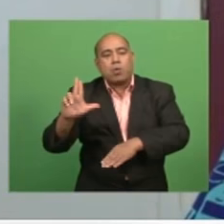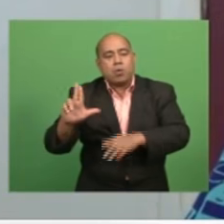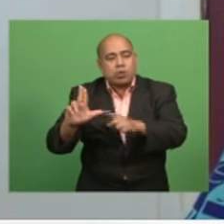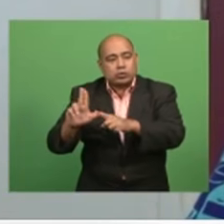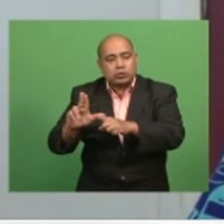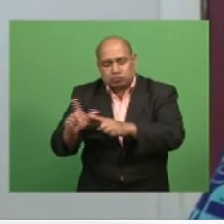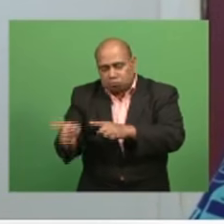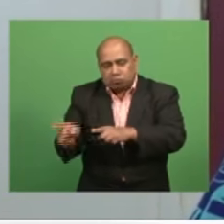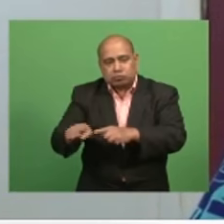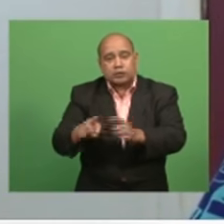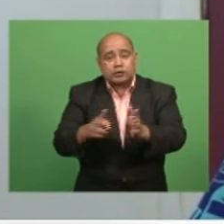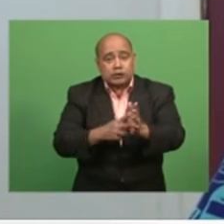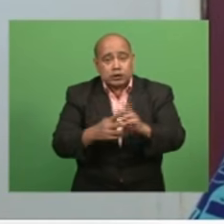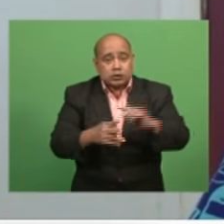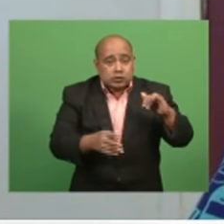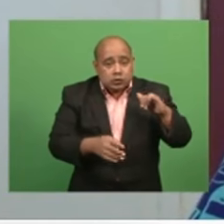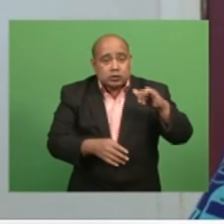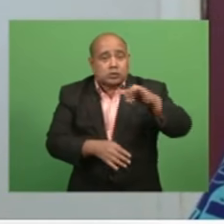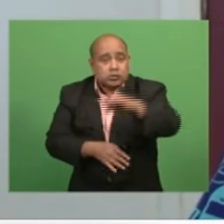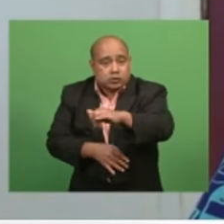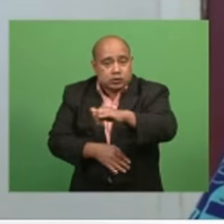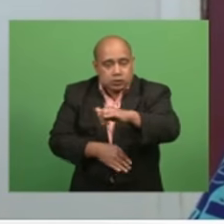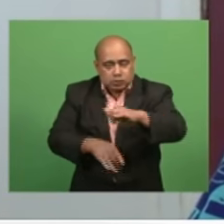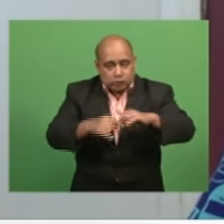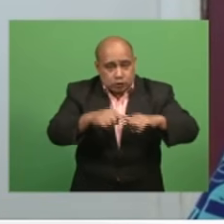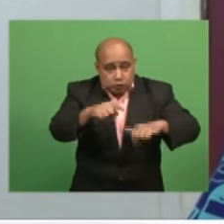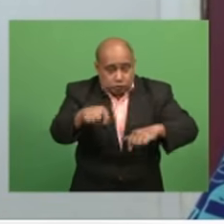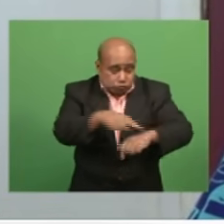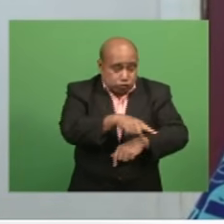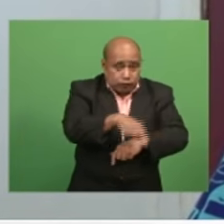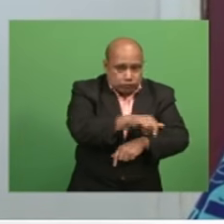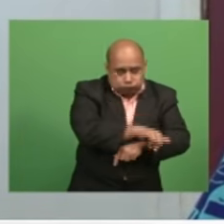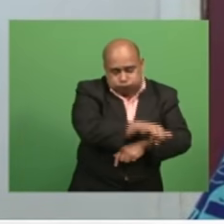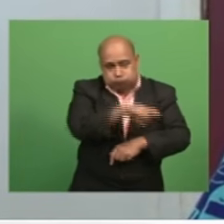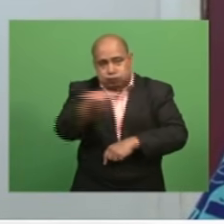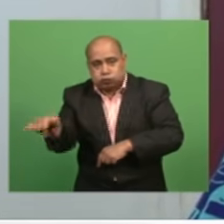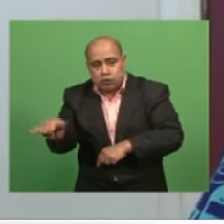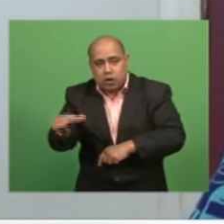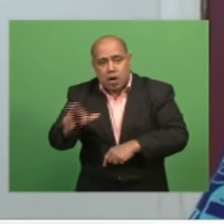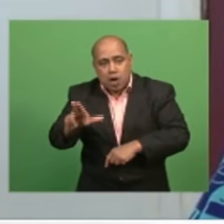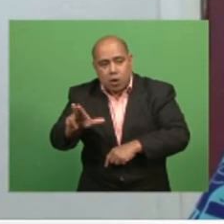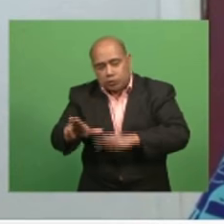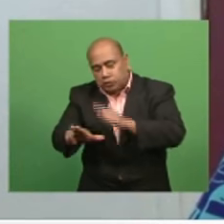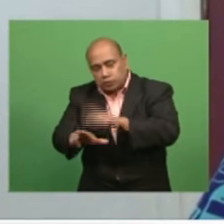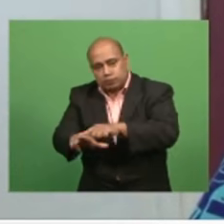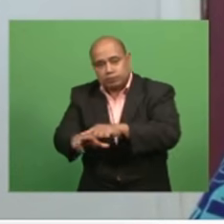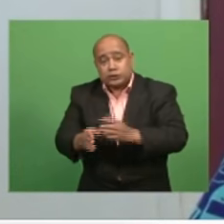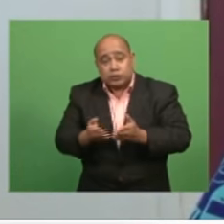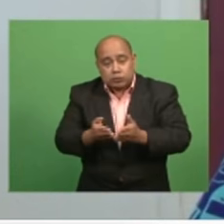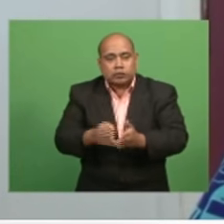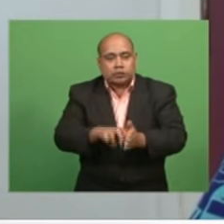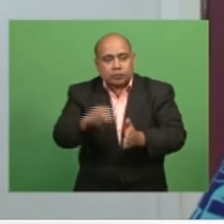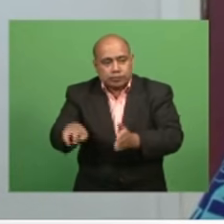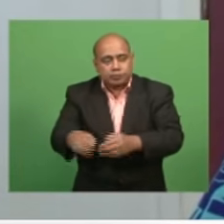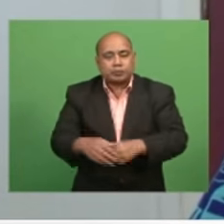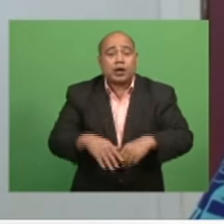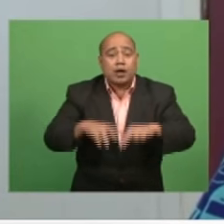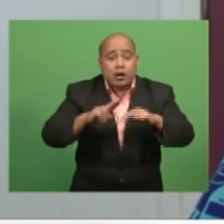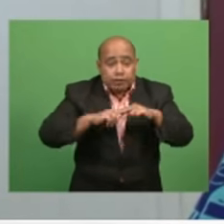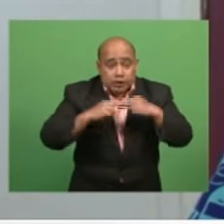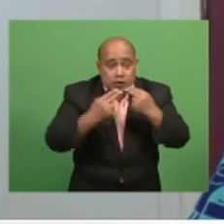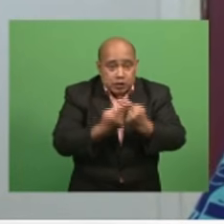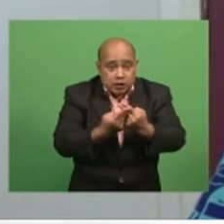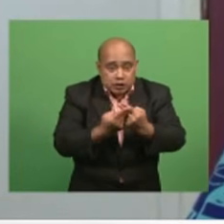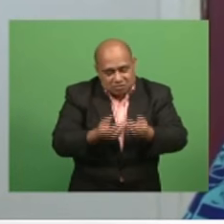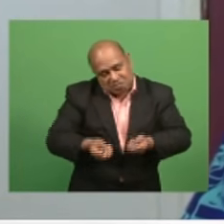plane will fly from Suva to Mavana, carrying the late Ngarasea's body. His family will be transported via government